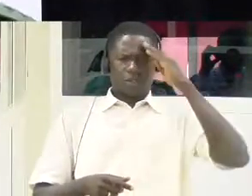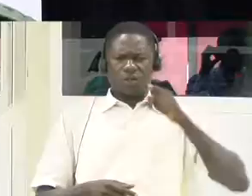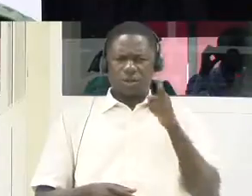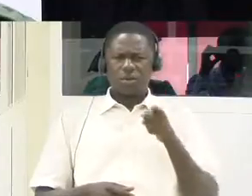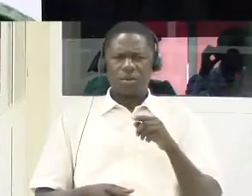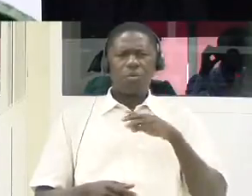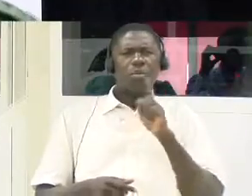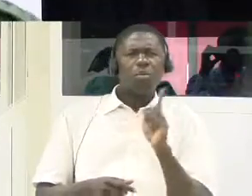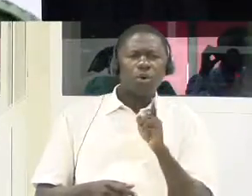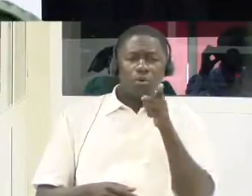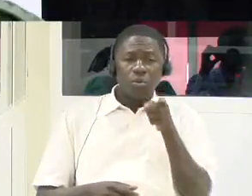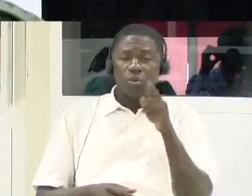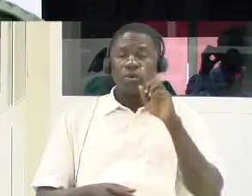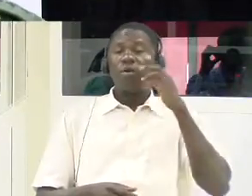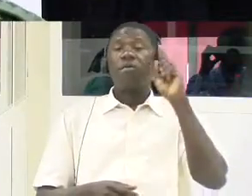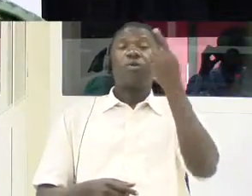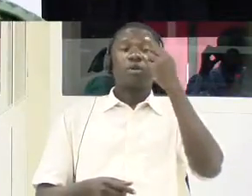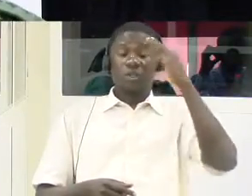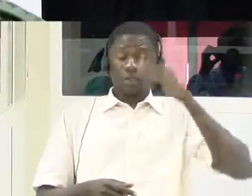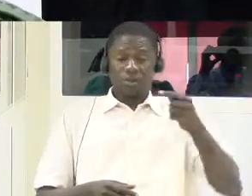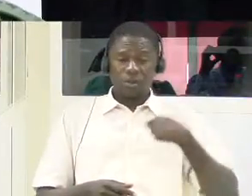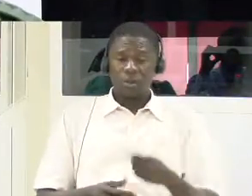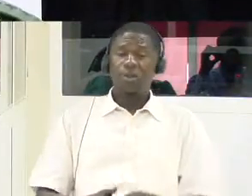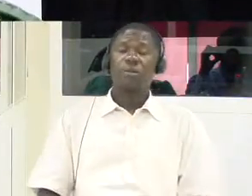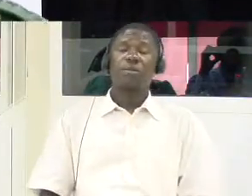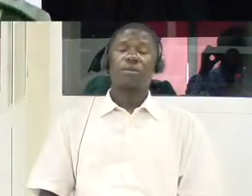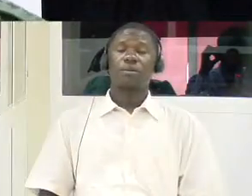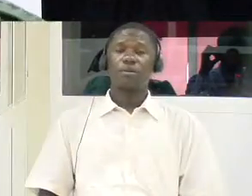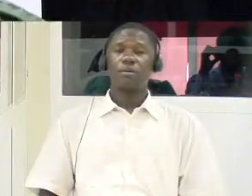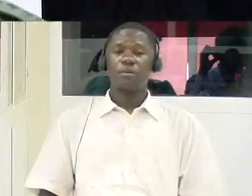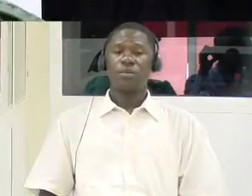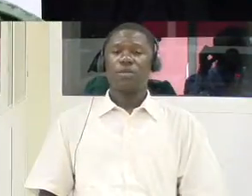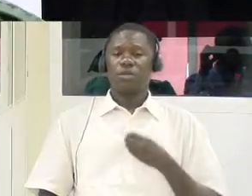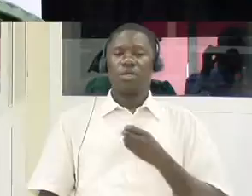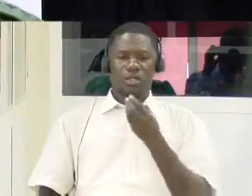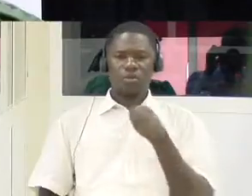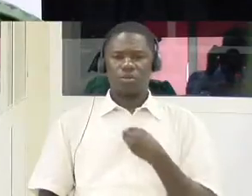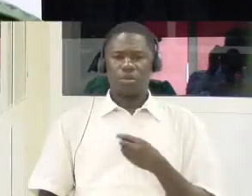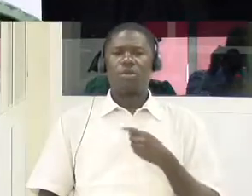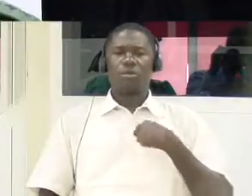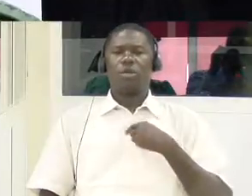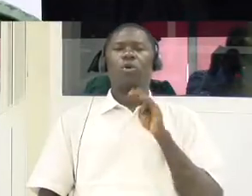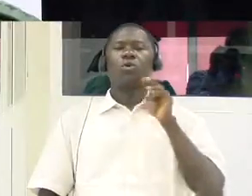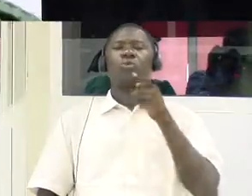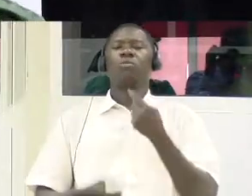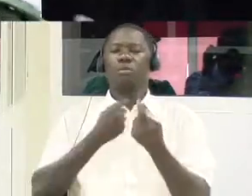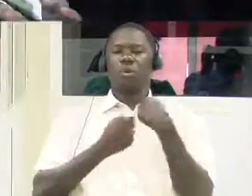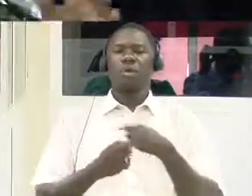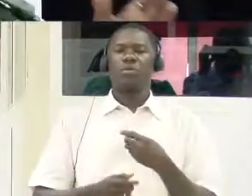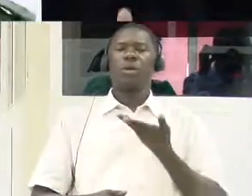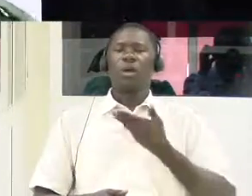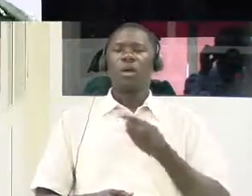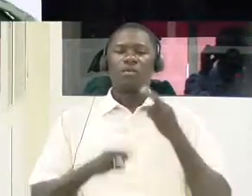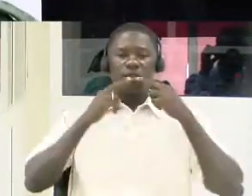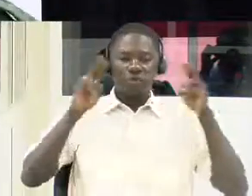things, So he said to me, yes, I call you back. We have an information from Banjul, so let us gather